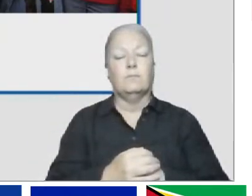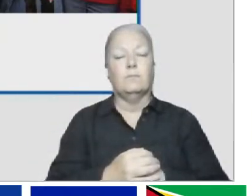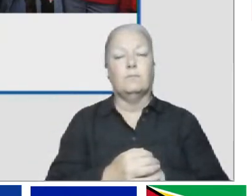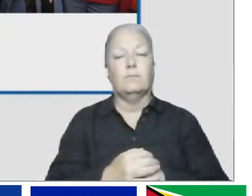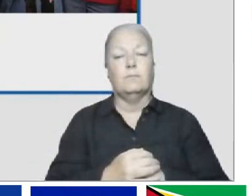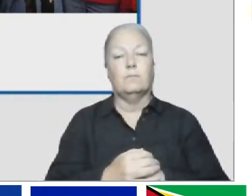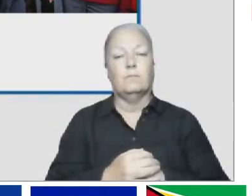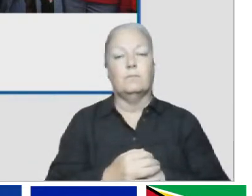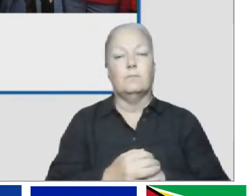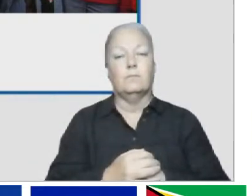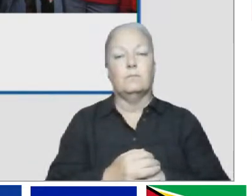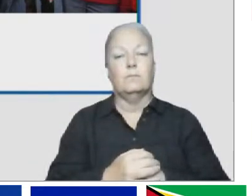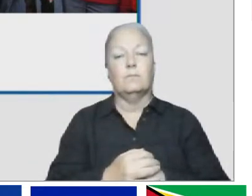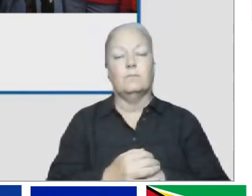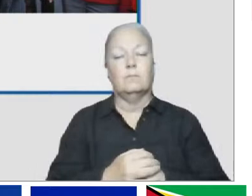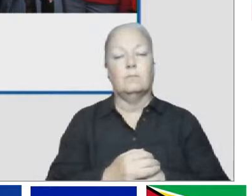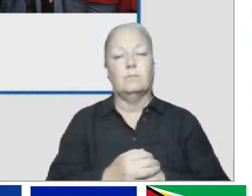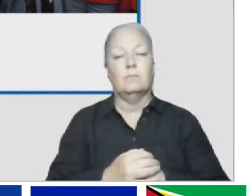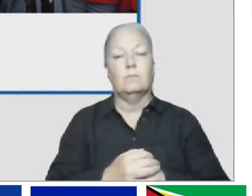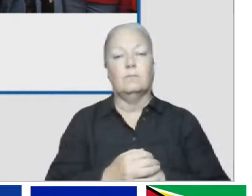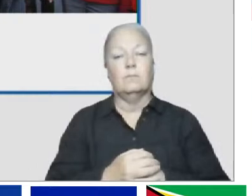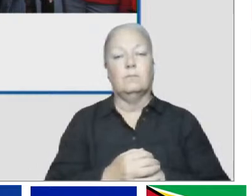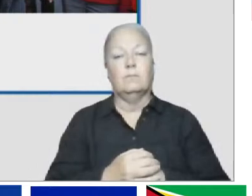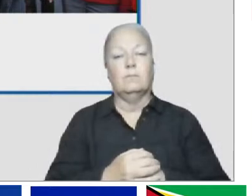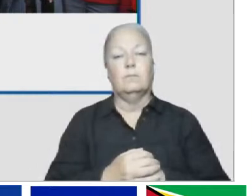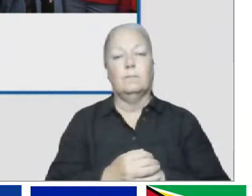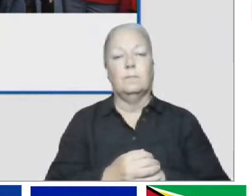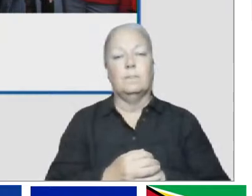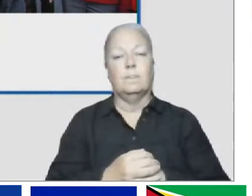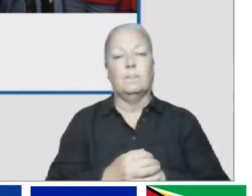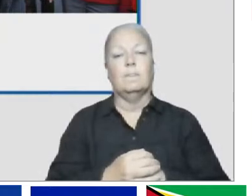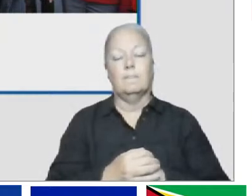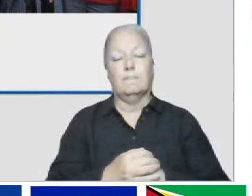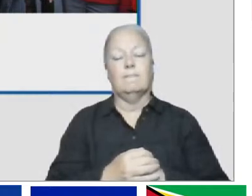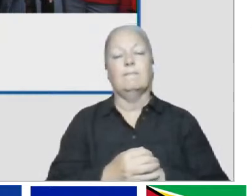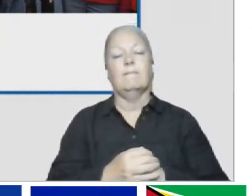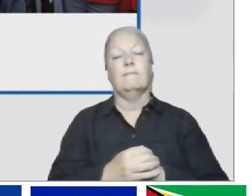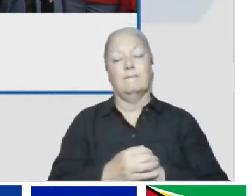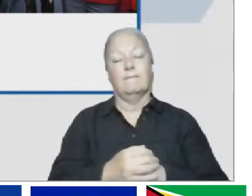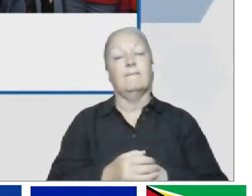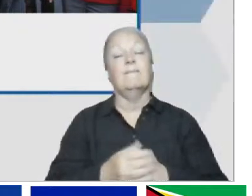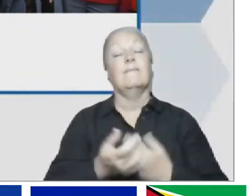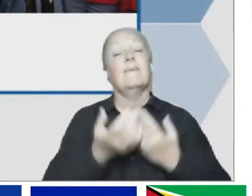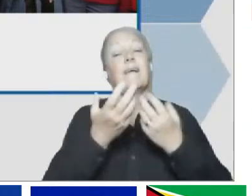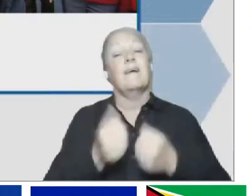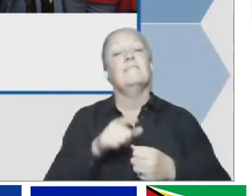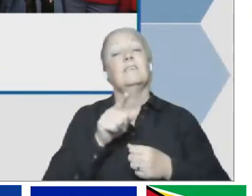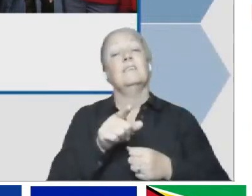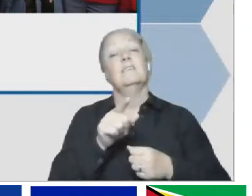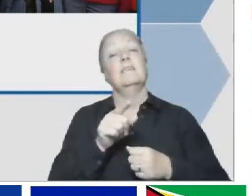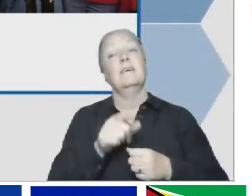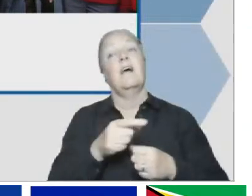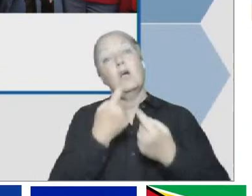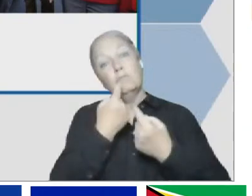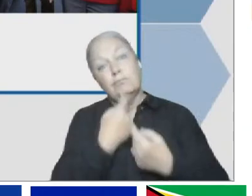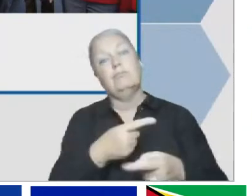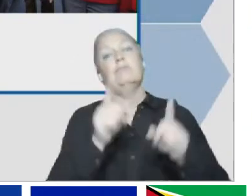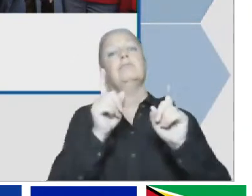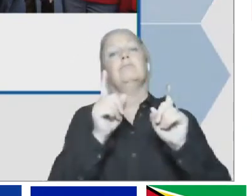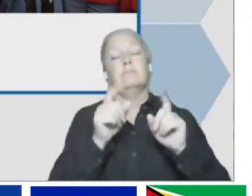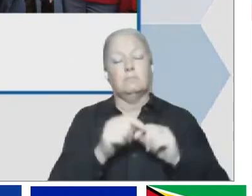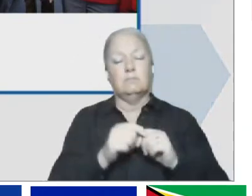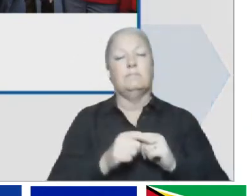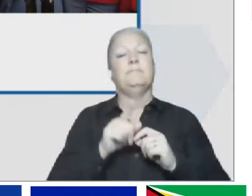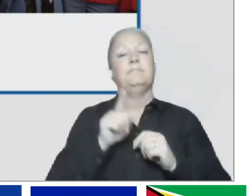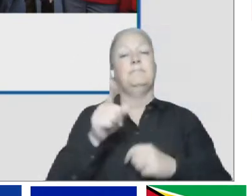there is a sanitary alert also that allows the Ministry of Health